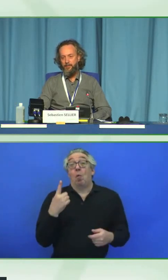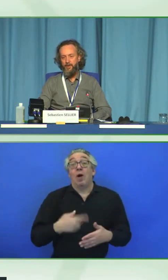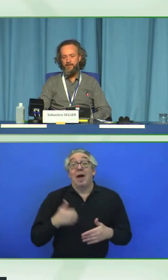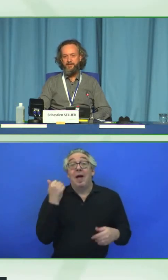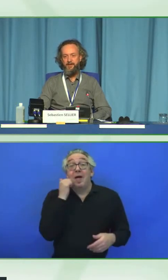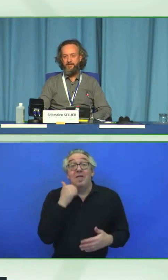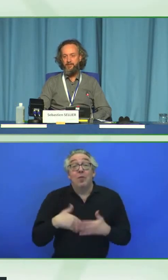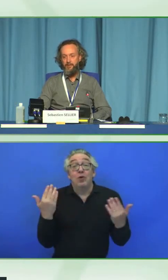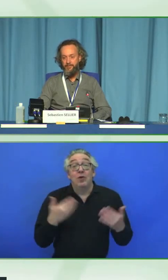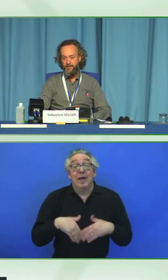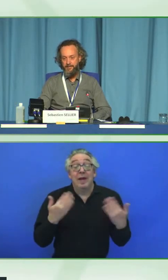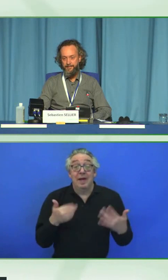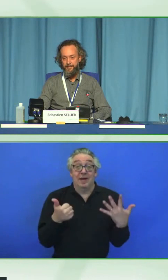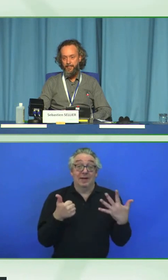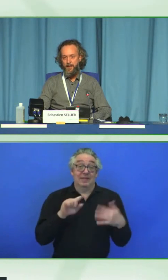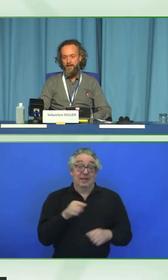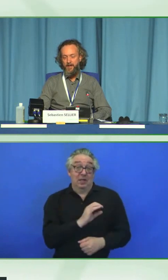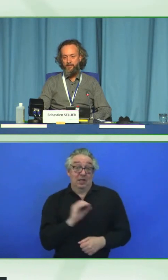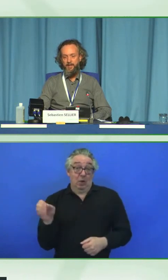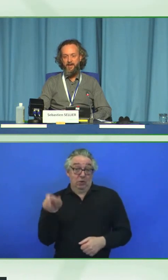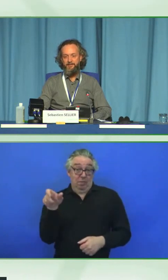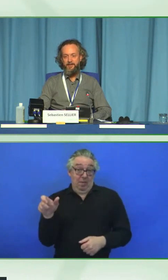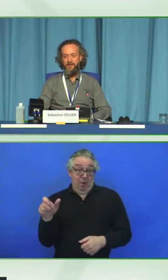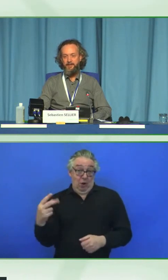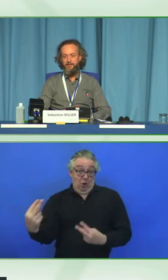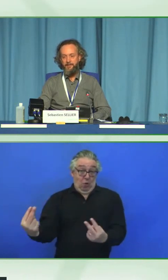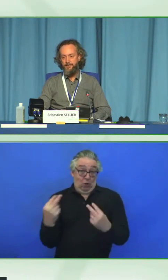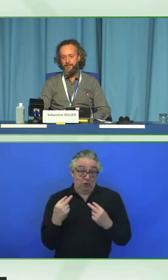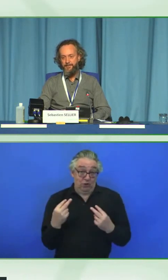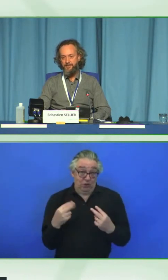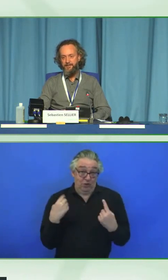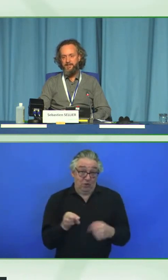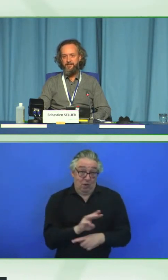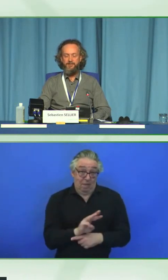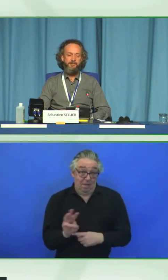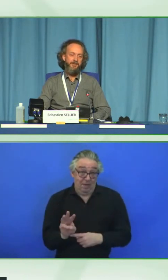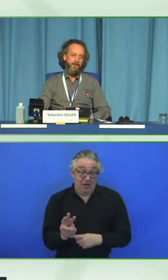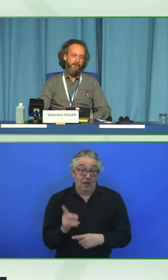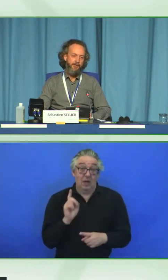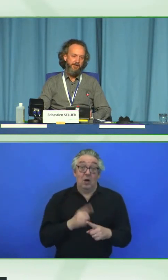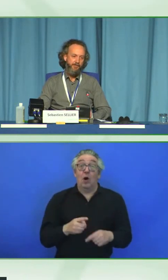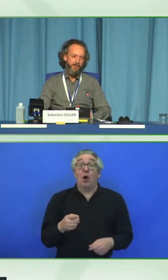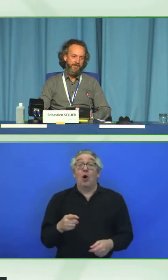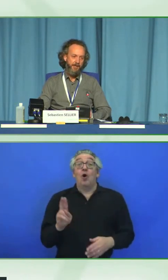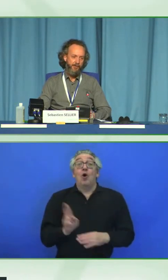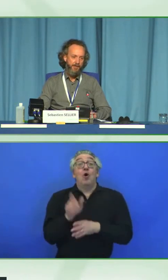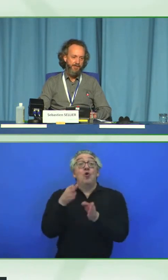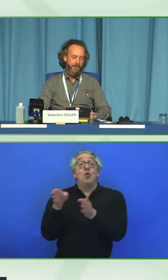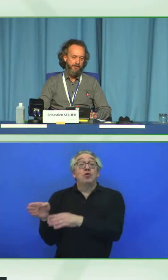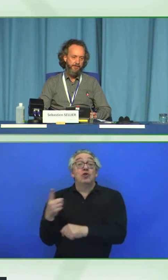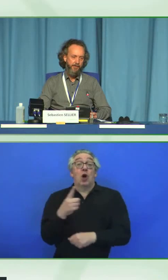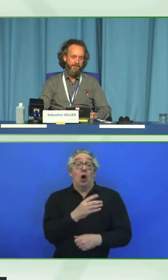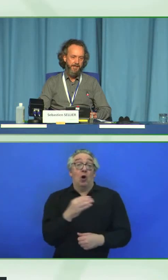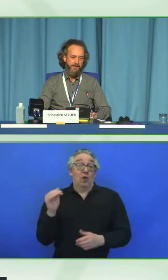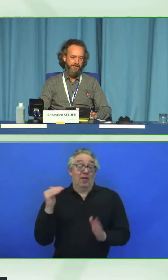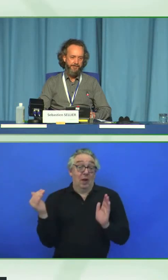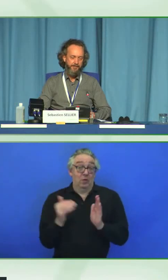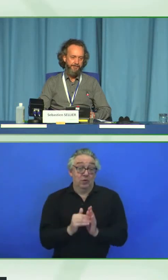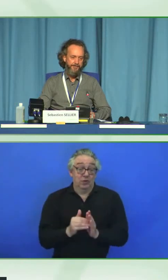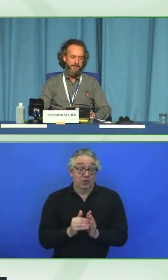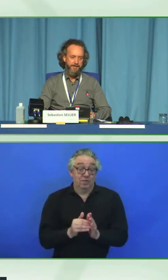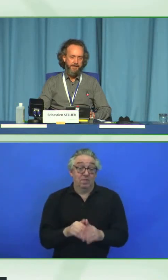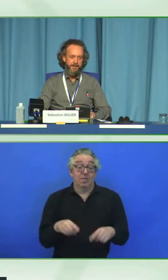have 100,000 users, and we have 50,000 videos in French Sign Language on the